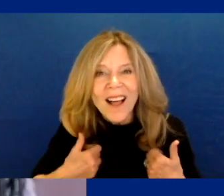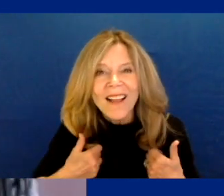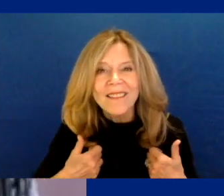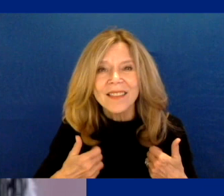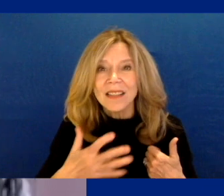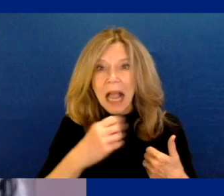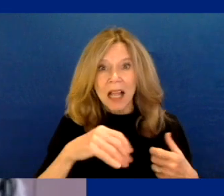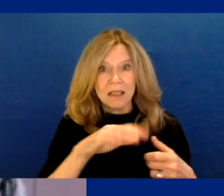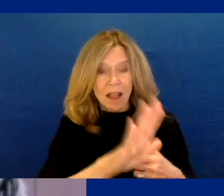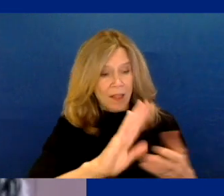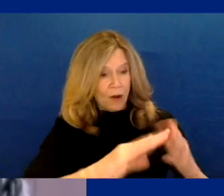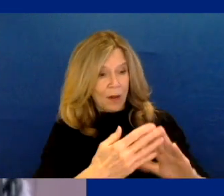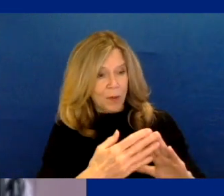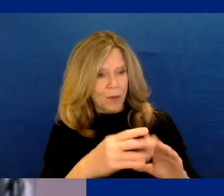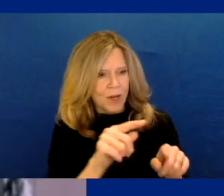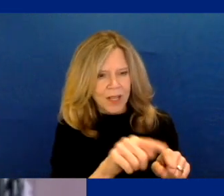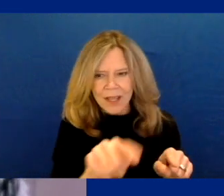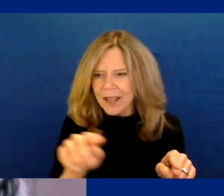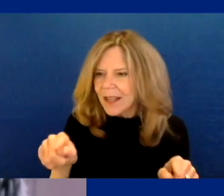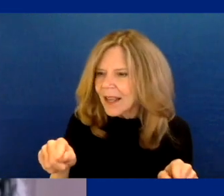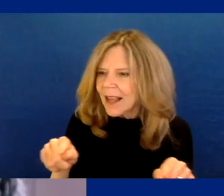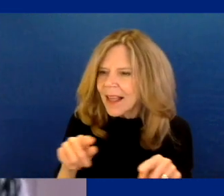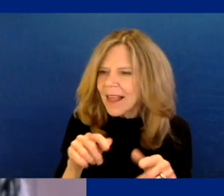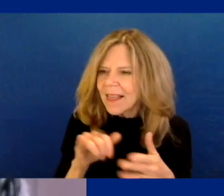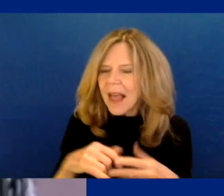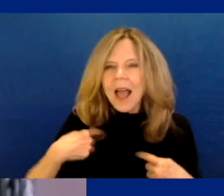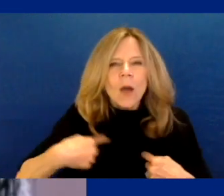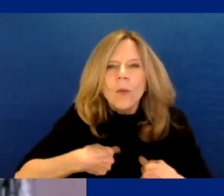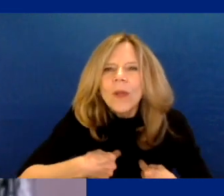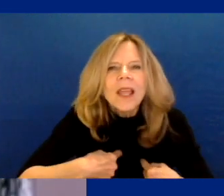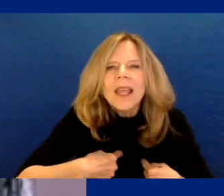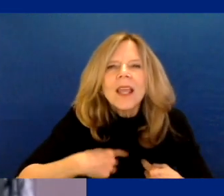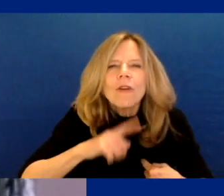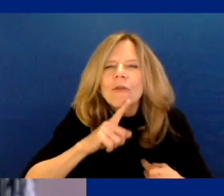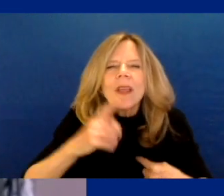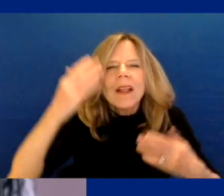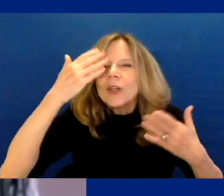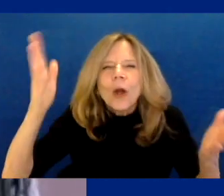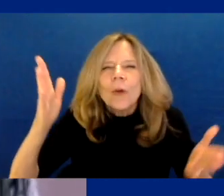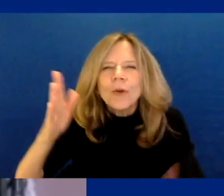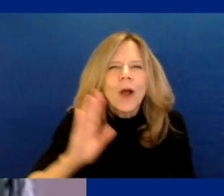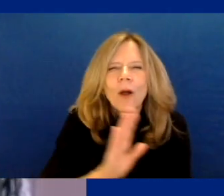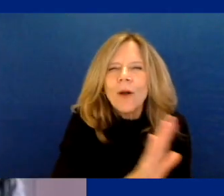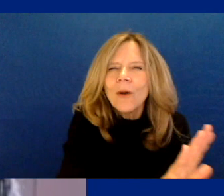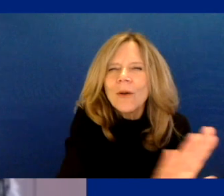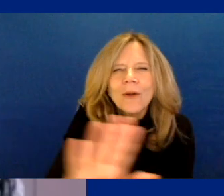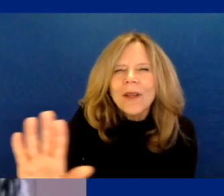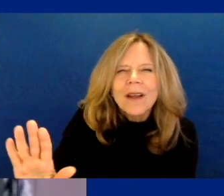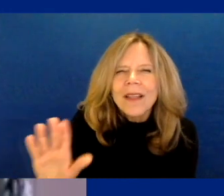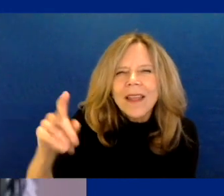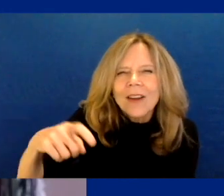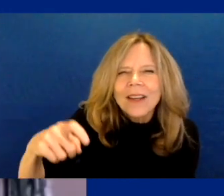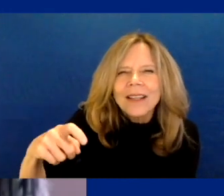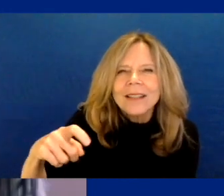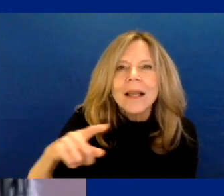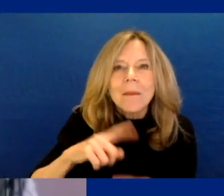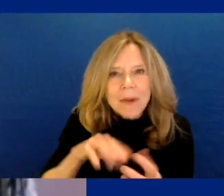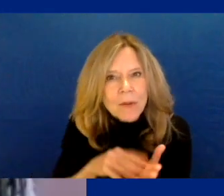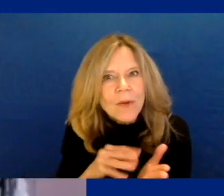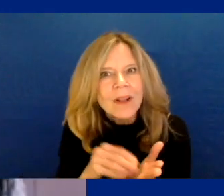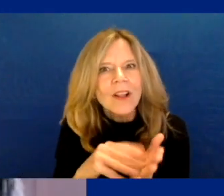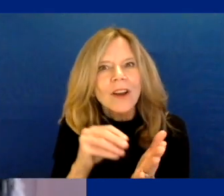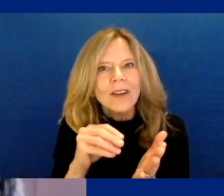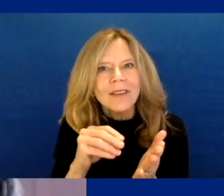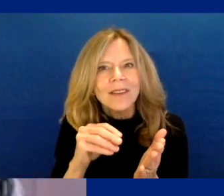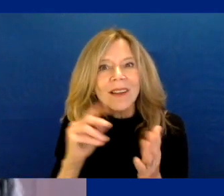whole communities that we don't know. But it's all great